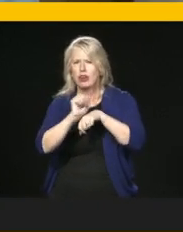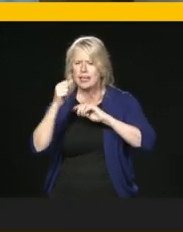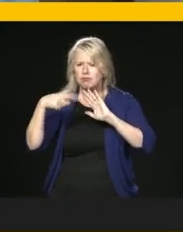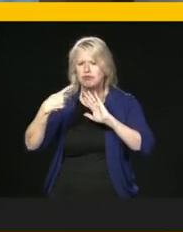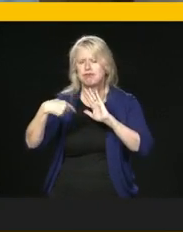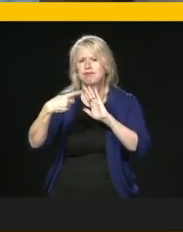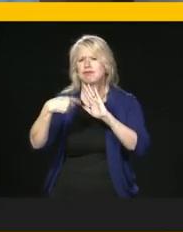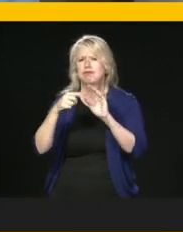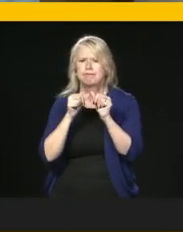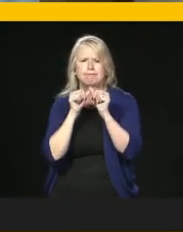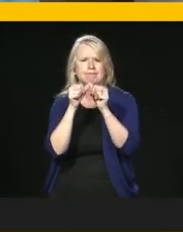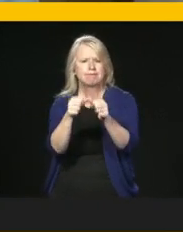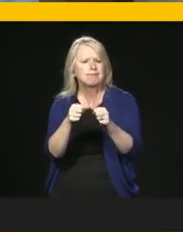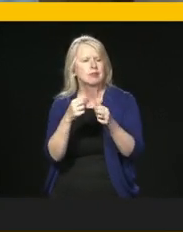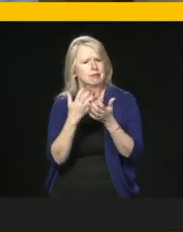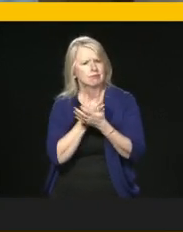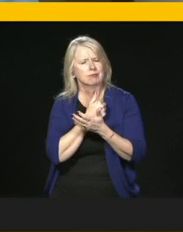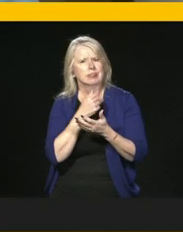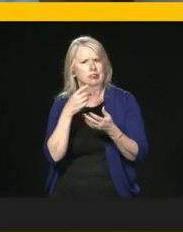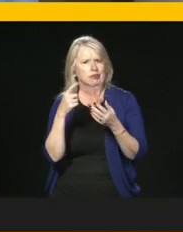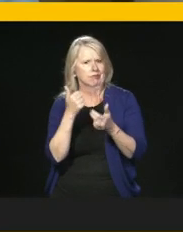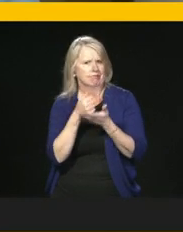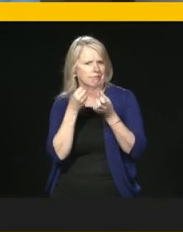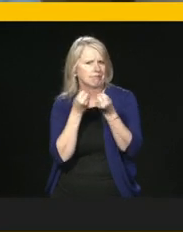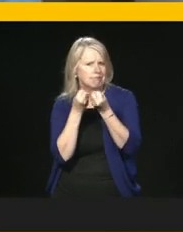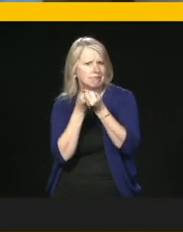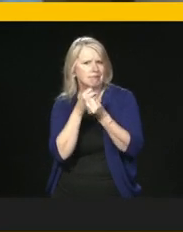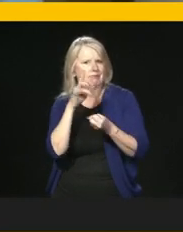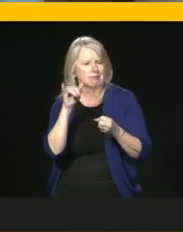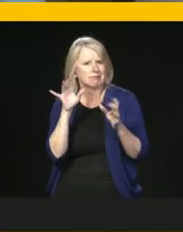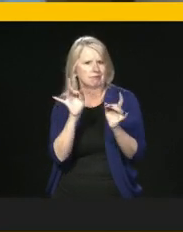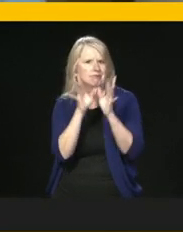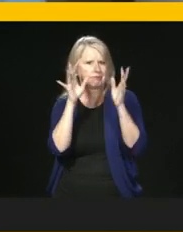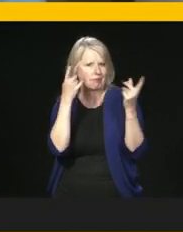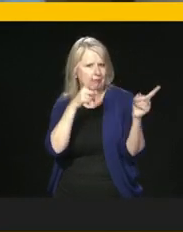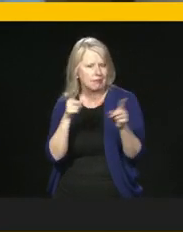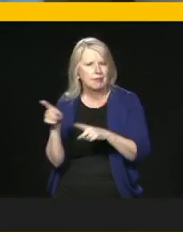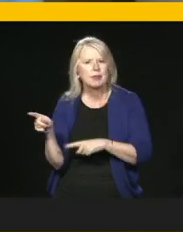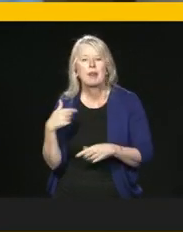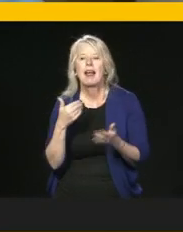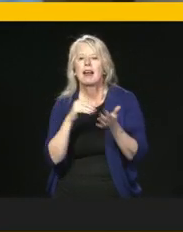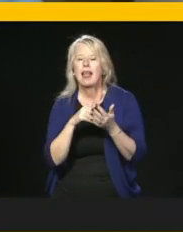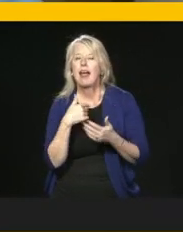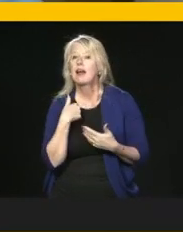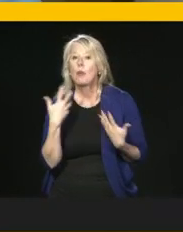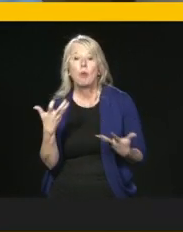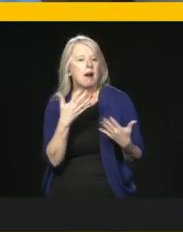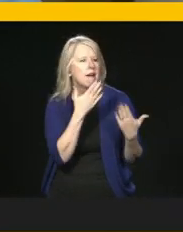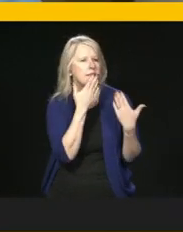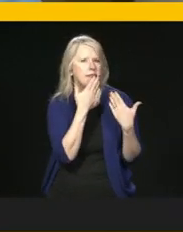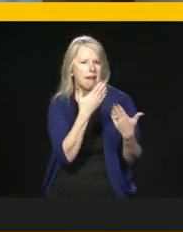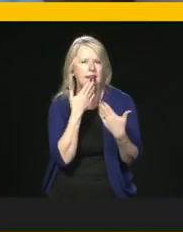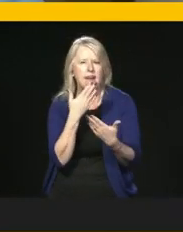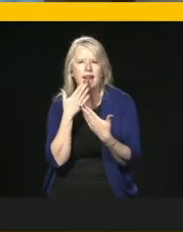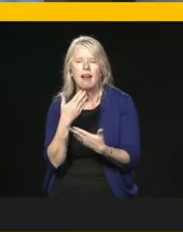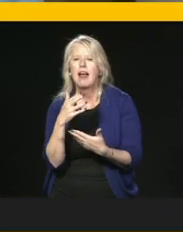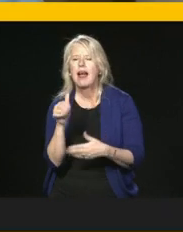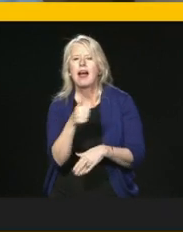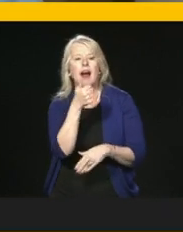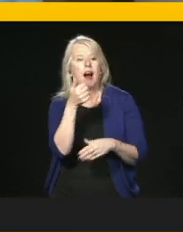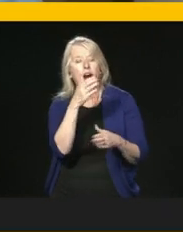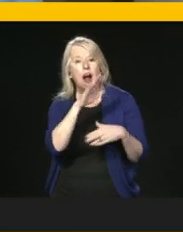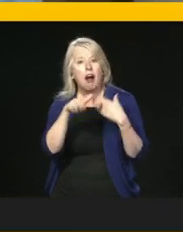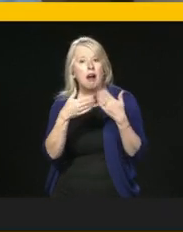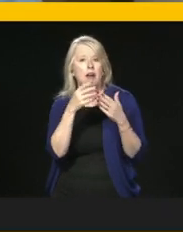crisis. Once again, I want to thank sincerely everyone in the food supply chain, everyone